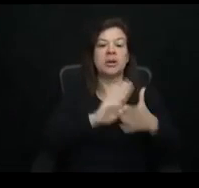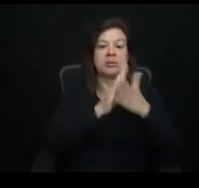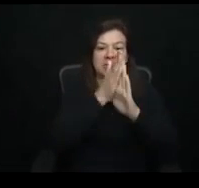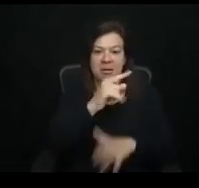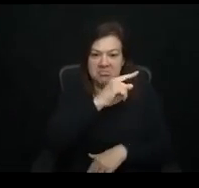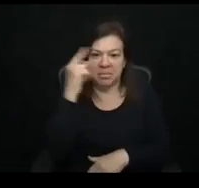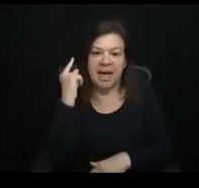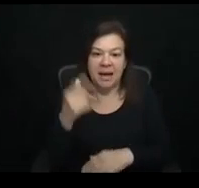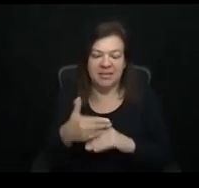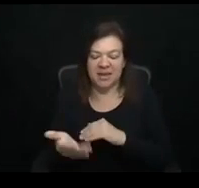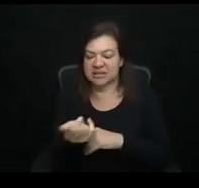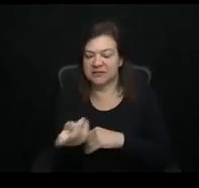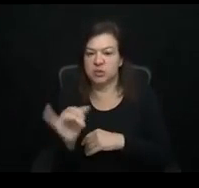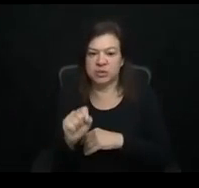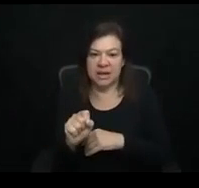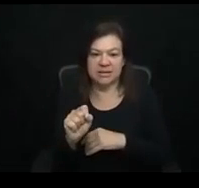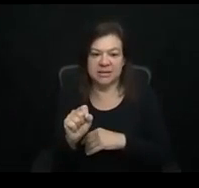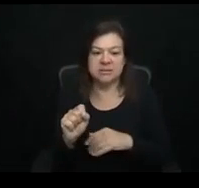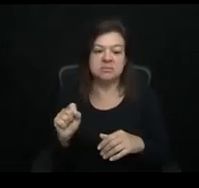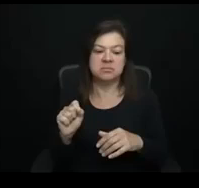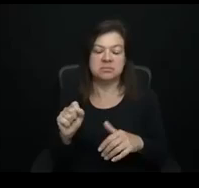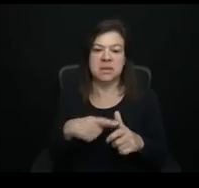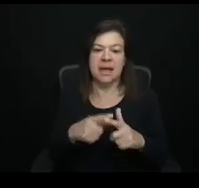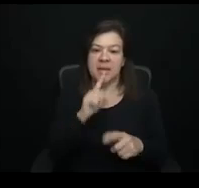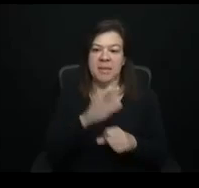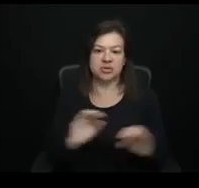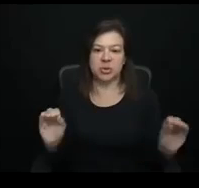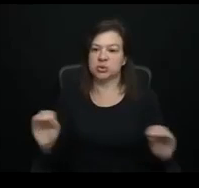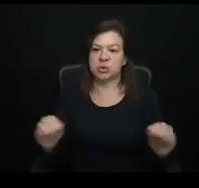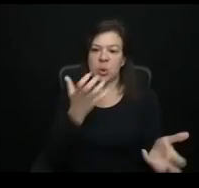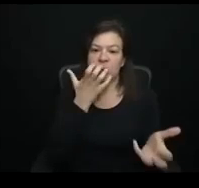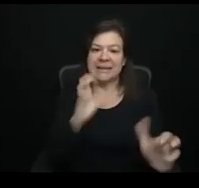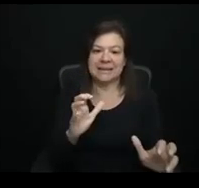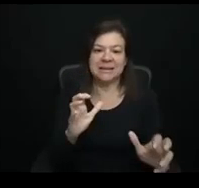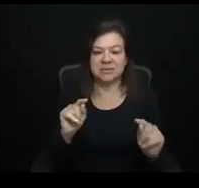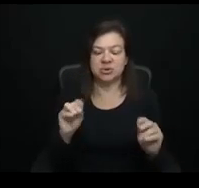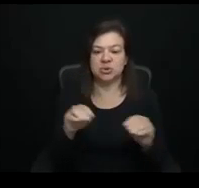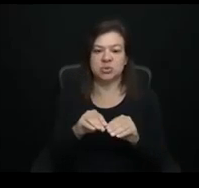like they're comfortable with the fact that it doesn't have enough heat left in it to get up